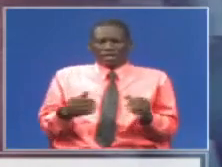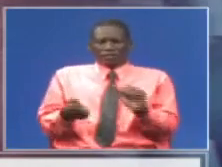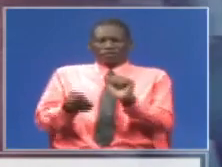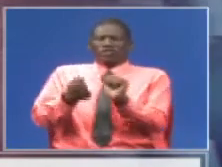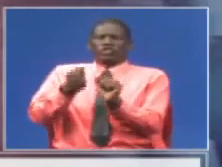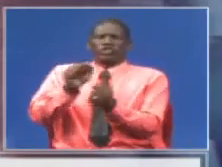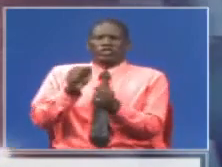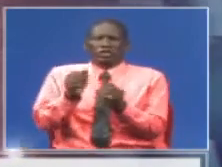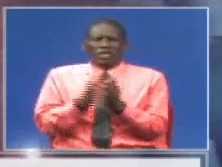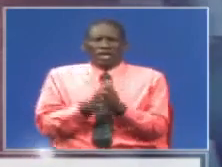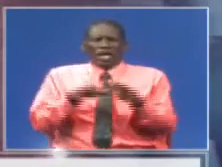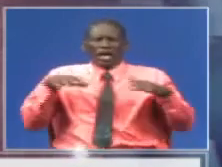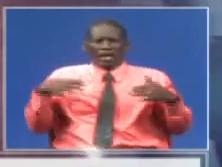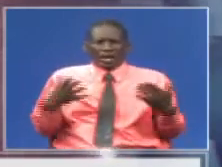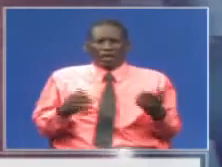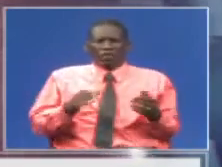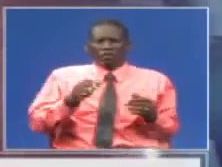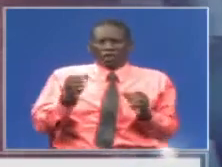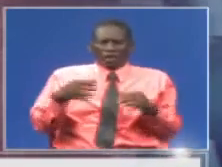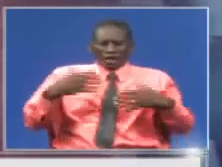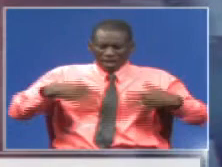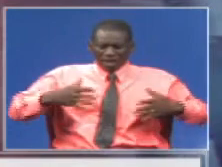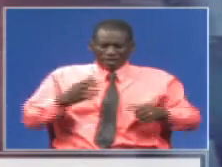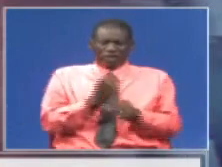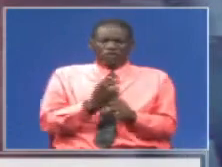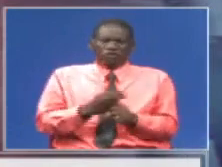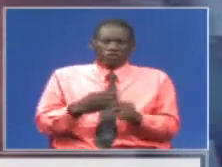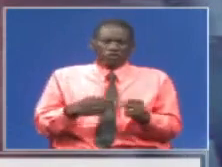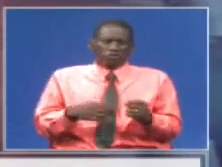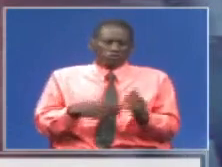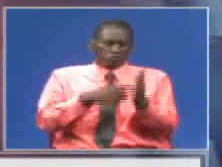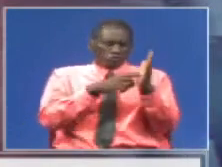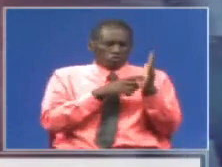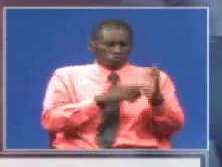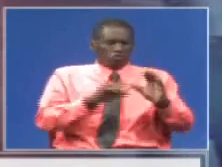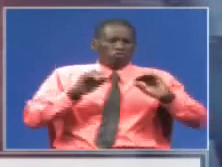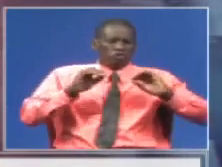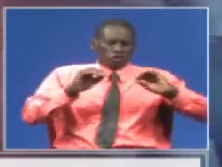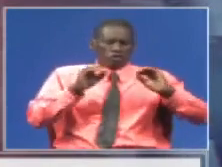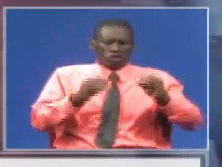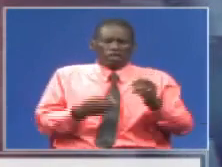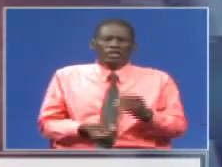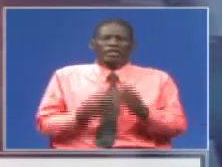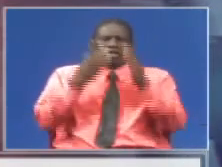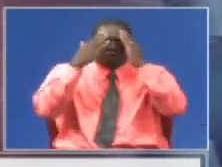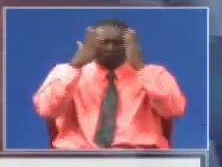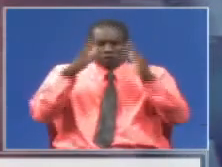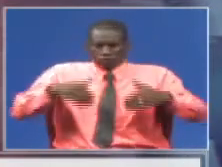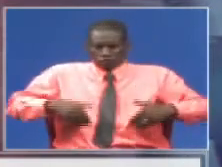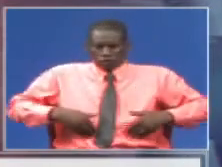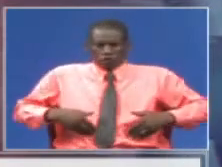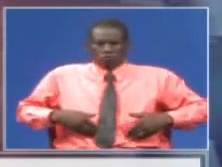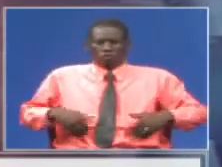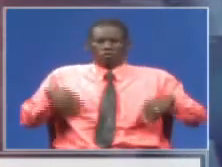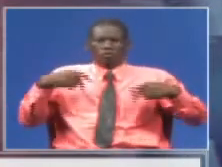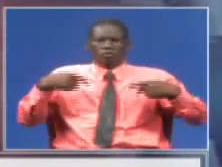changed and how art is used to mimic life in a bid to teach and inform the younger